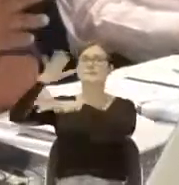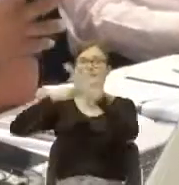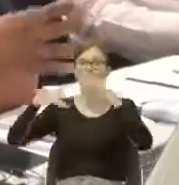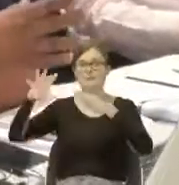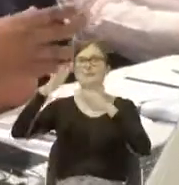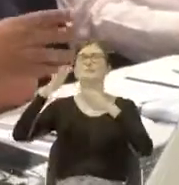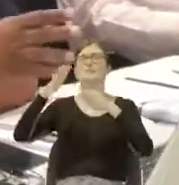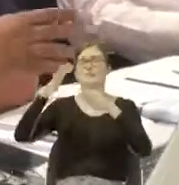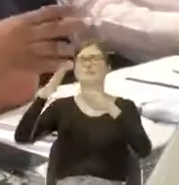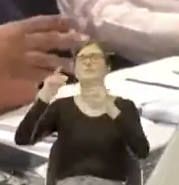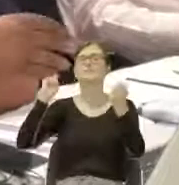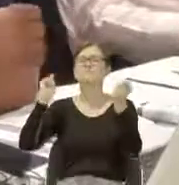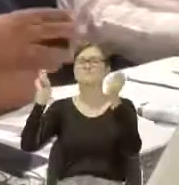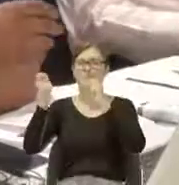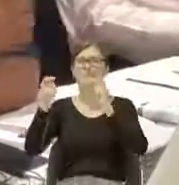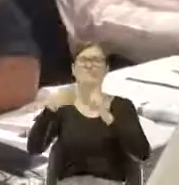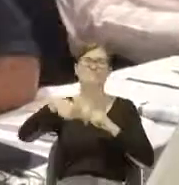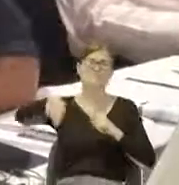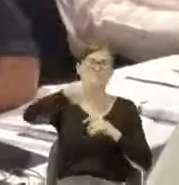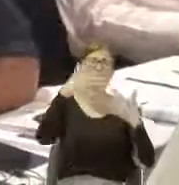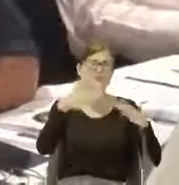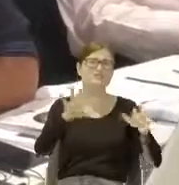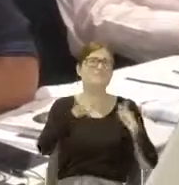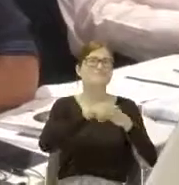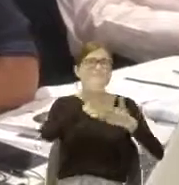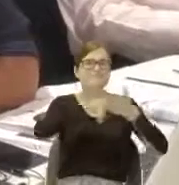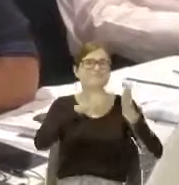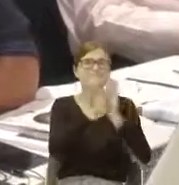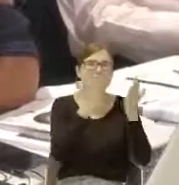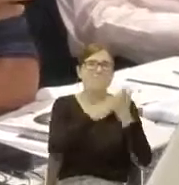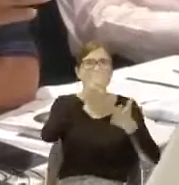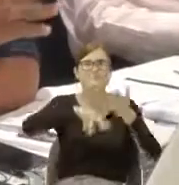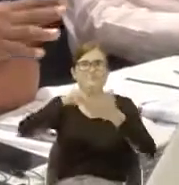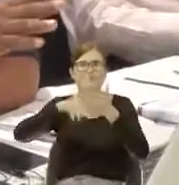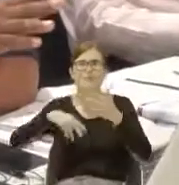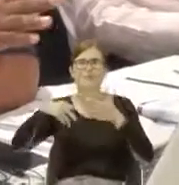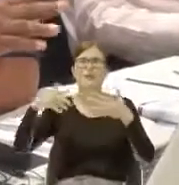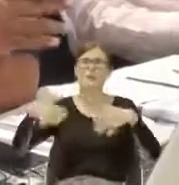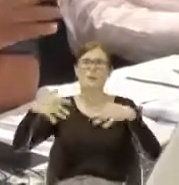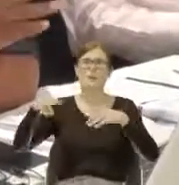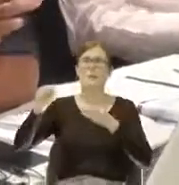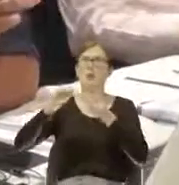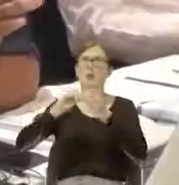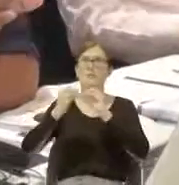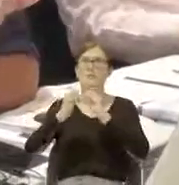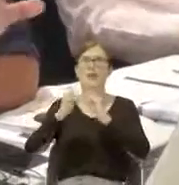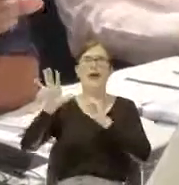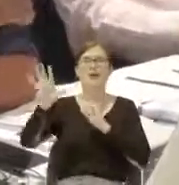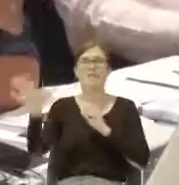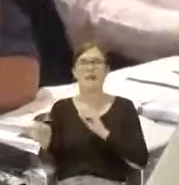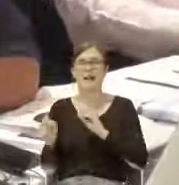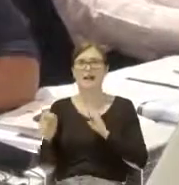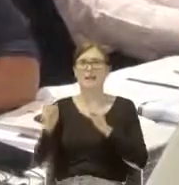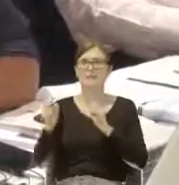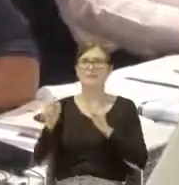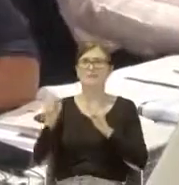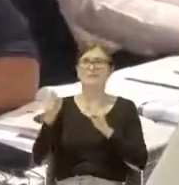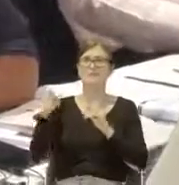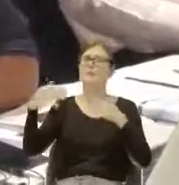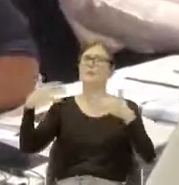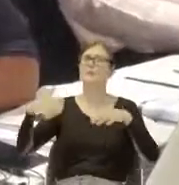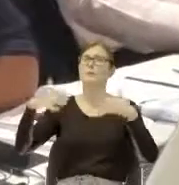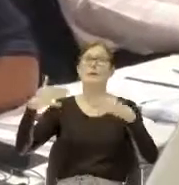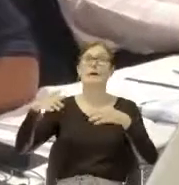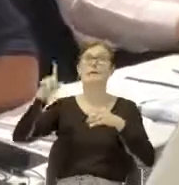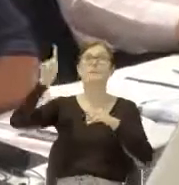with unprecedented weather conditions. I'm sure you might have seen what has happened in the